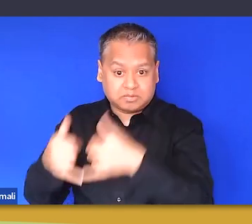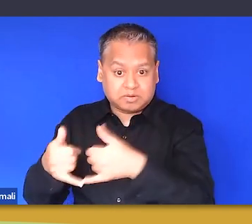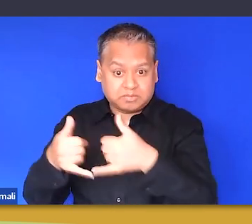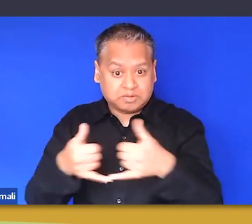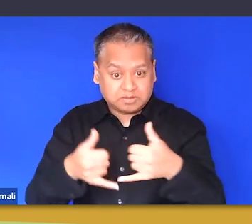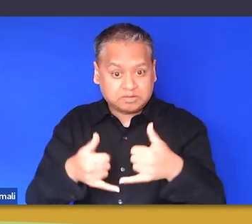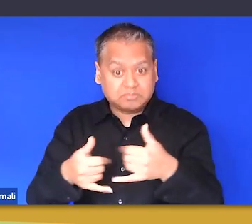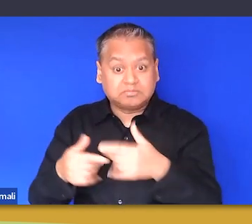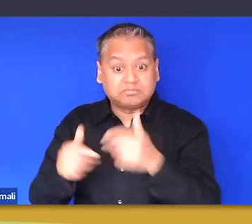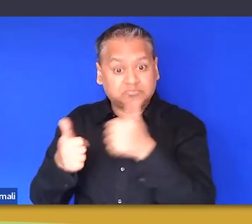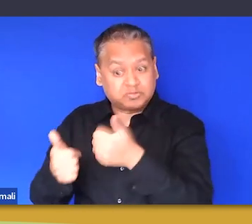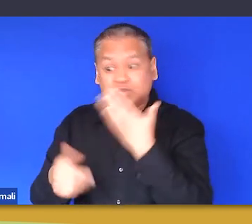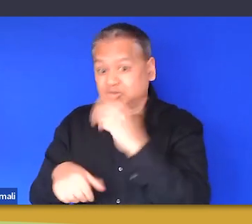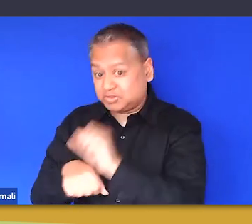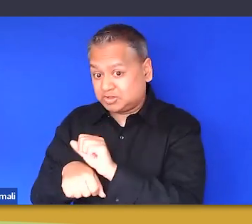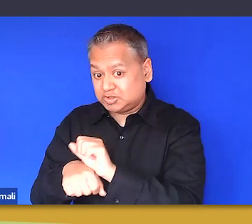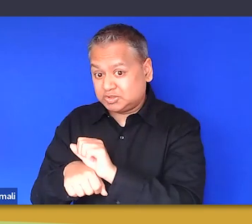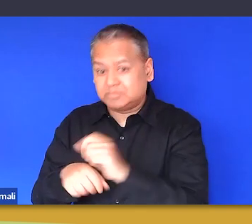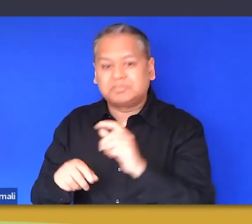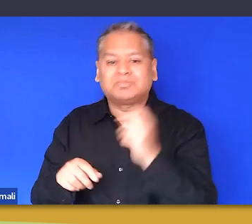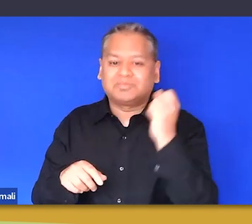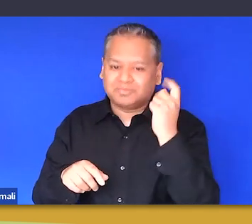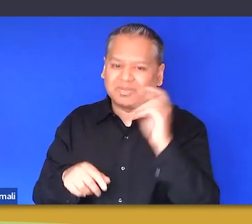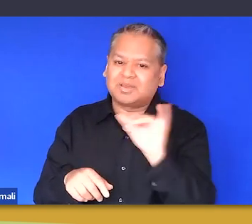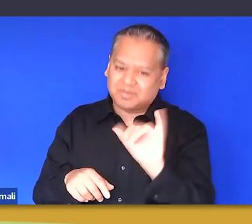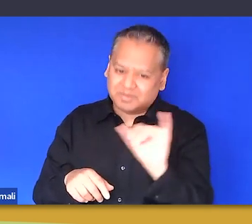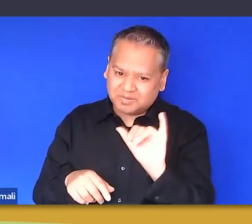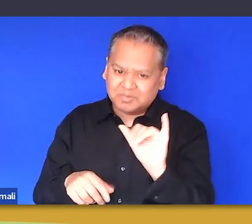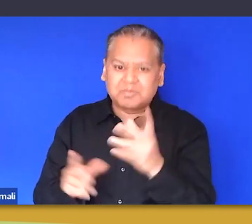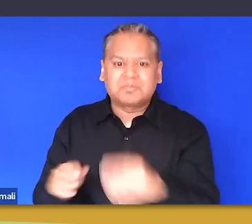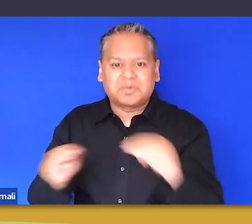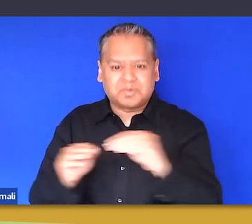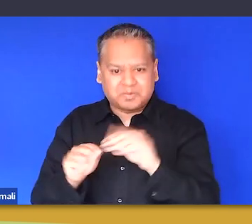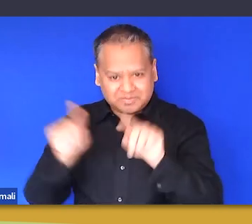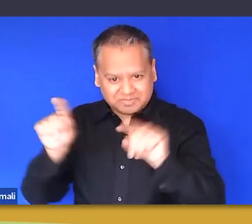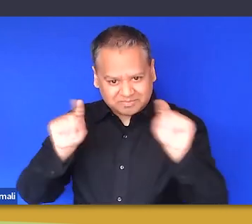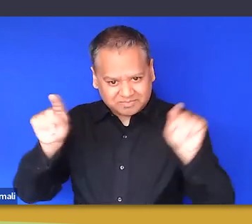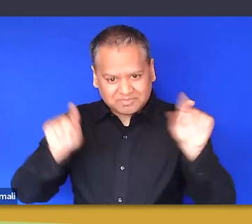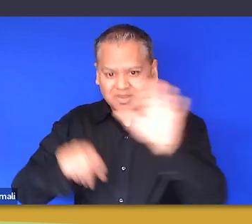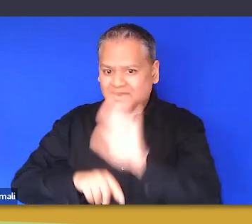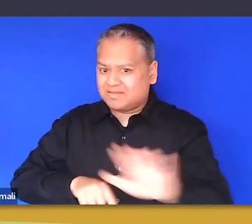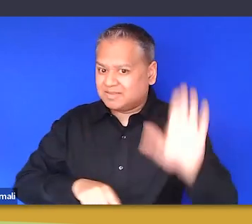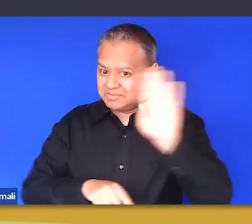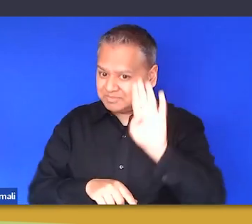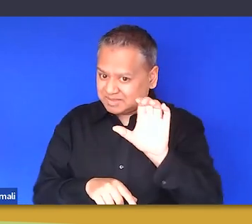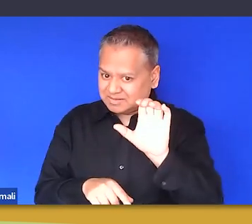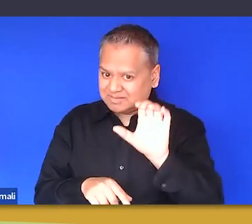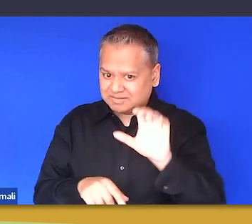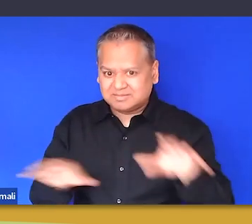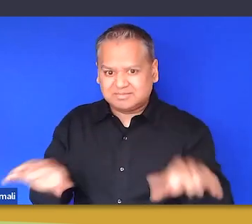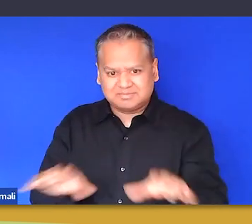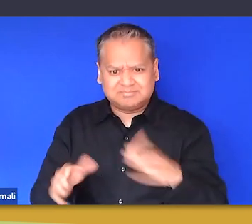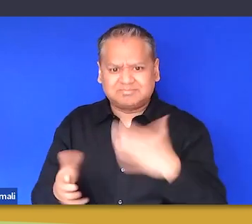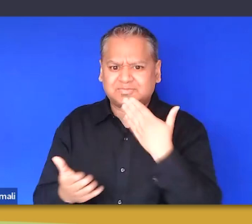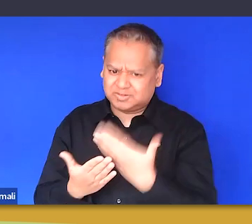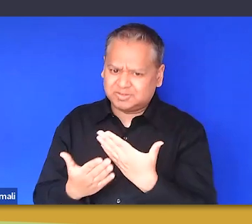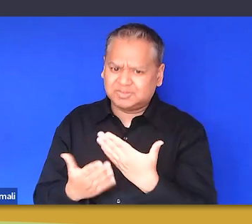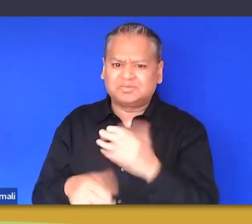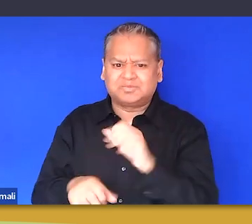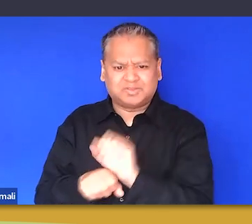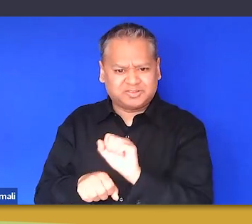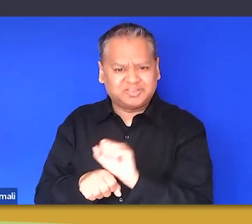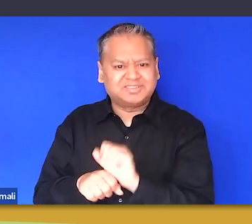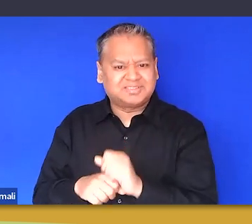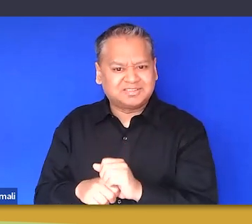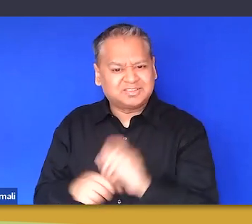organizations across the province that are supporting those affected by racism, that are changing systems for the better and bringing people together to celebrate our